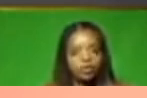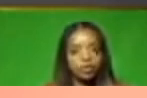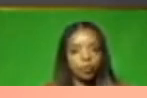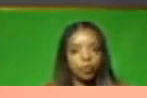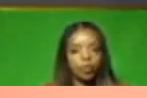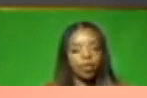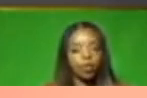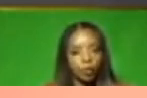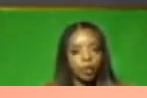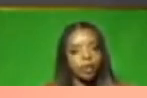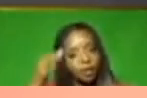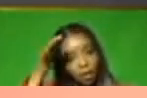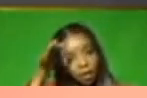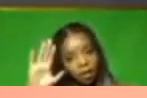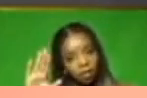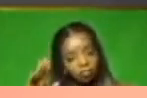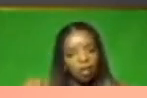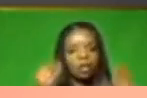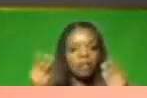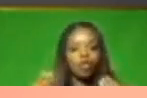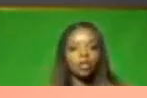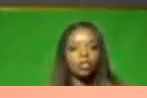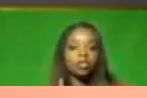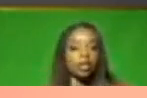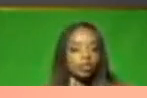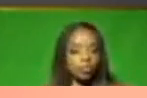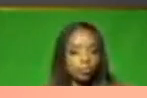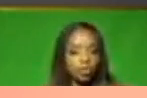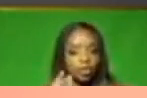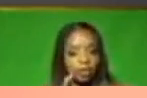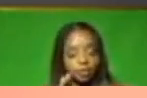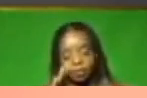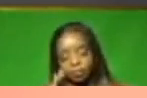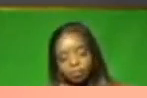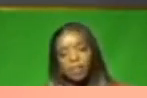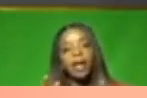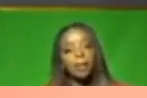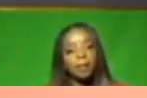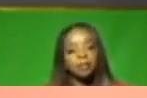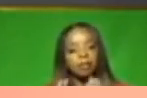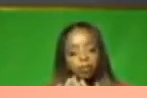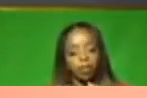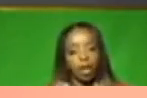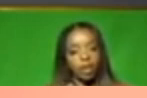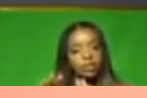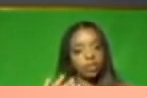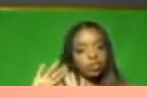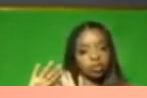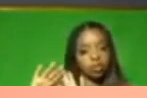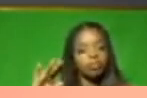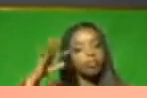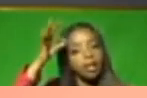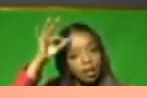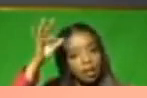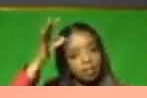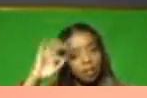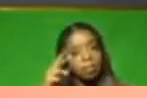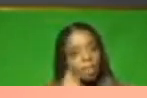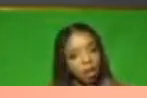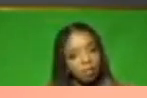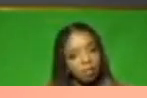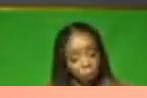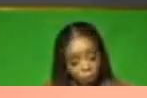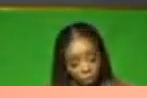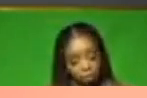financial institutions, and business organizations as government, both South African and